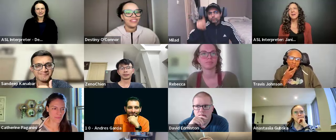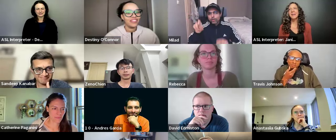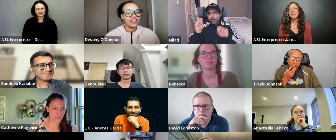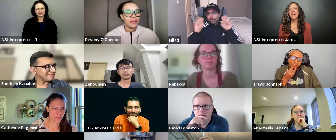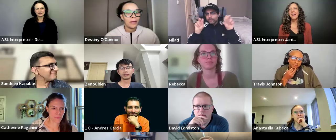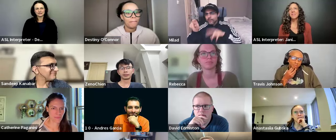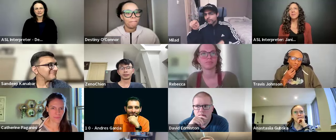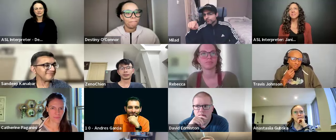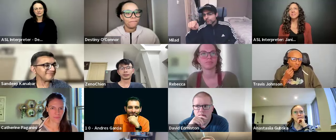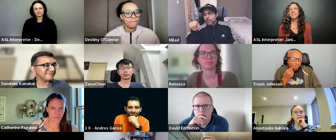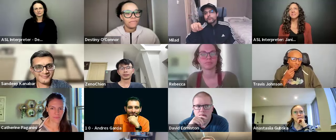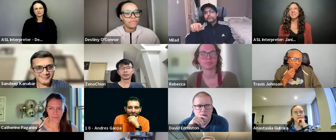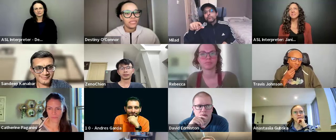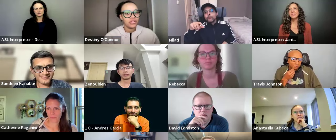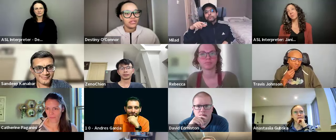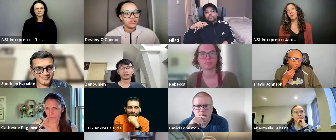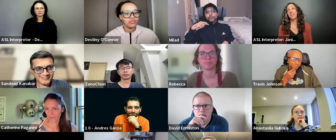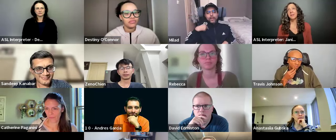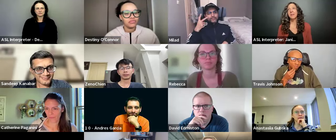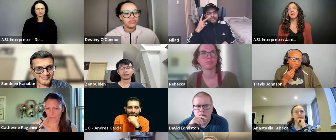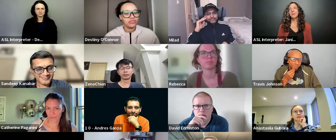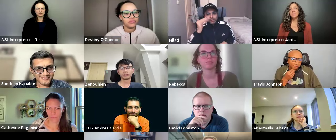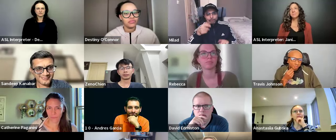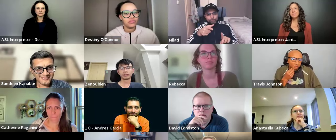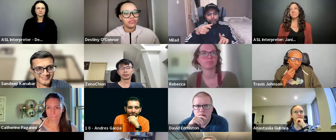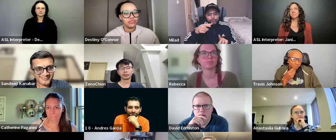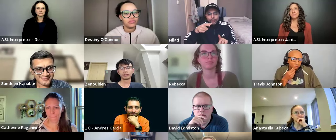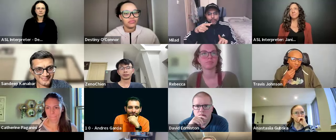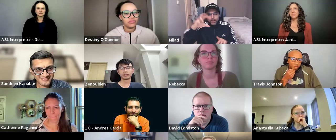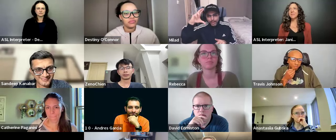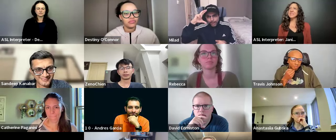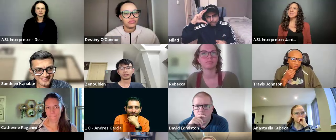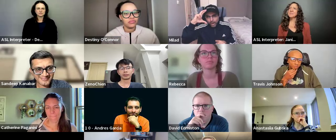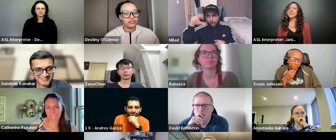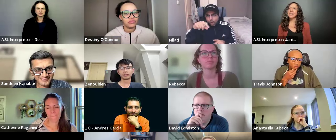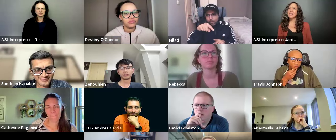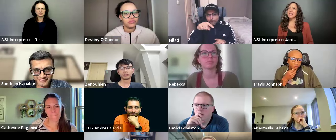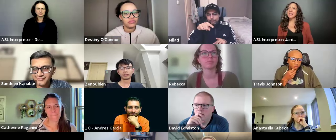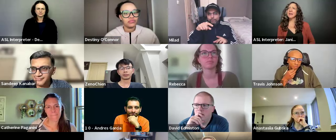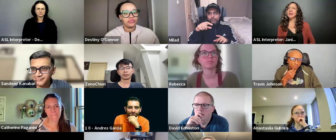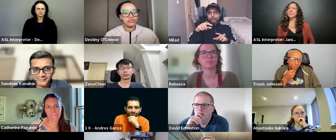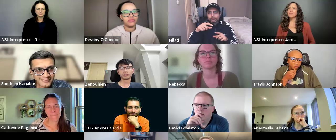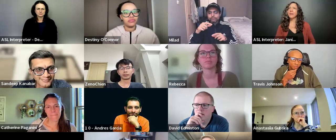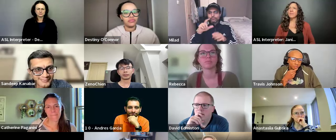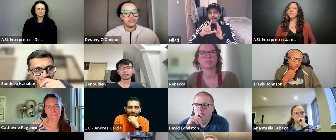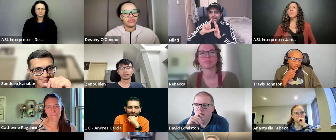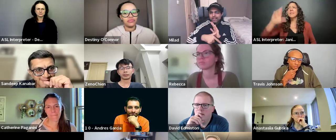This is Milad. I have a question for you, Catherine. It seems